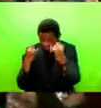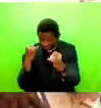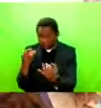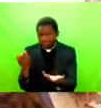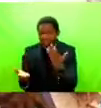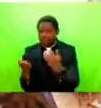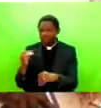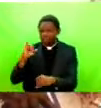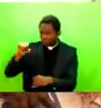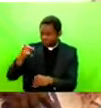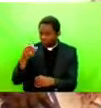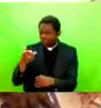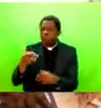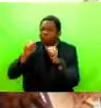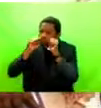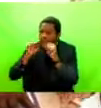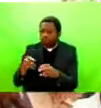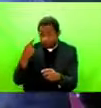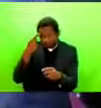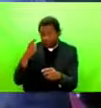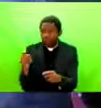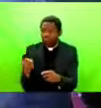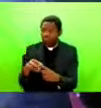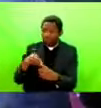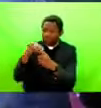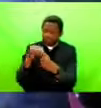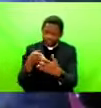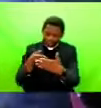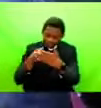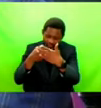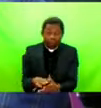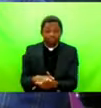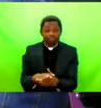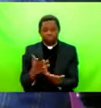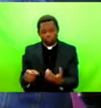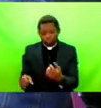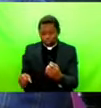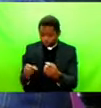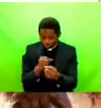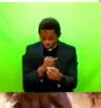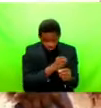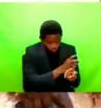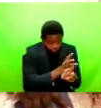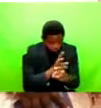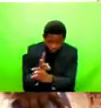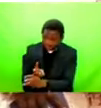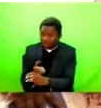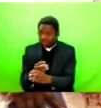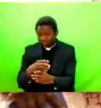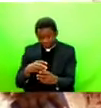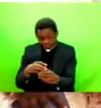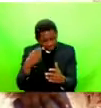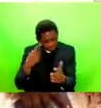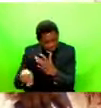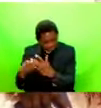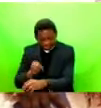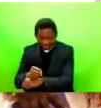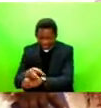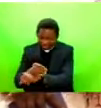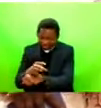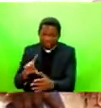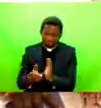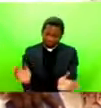you for your exceptional leadership, resilient supervision, godly counsel, and motivational help.